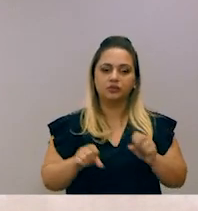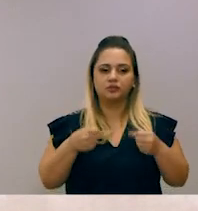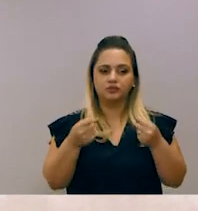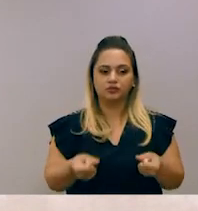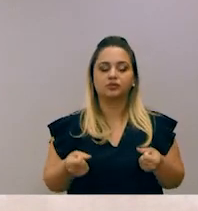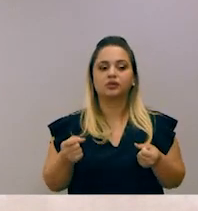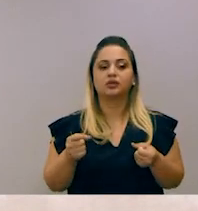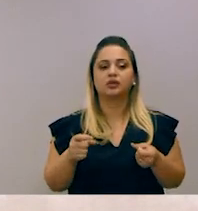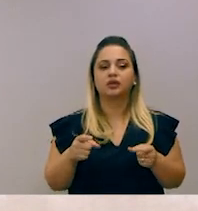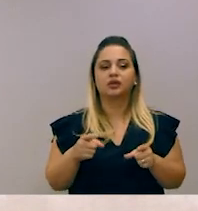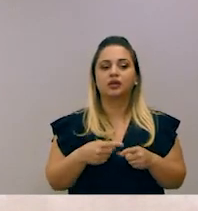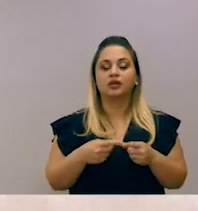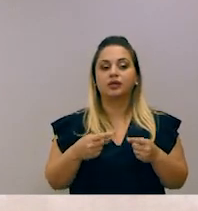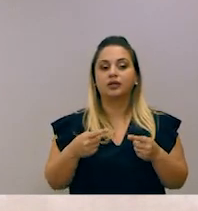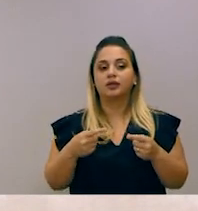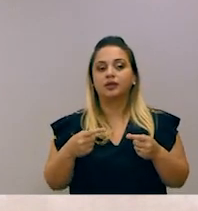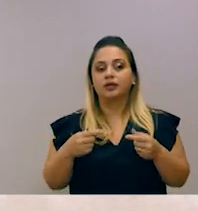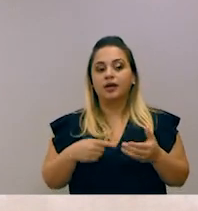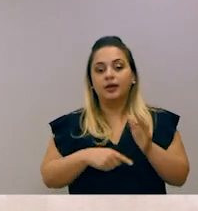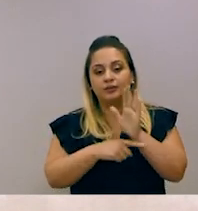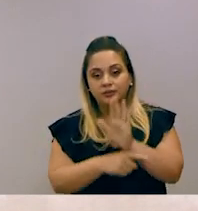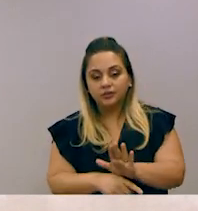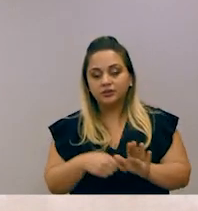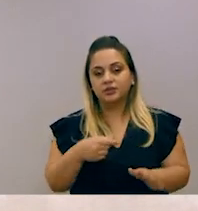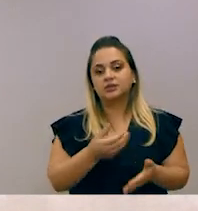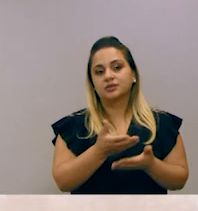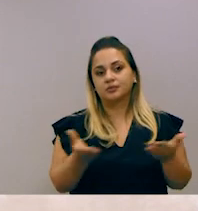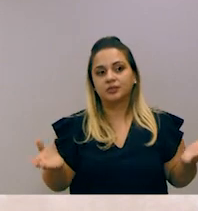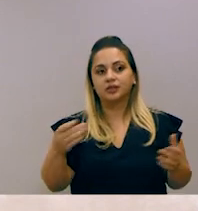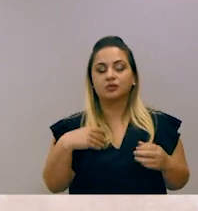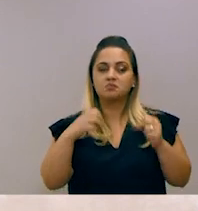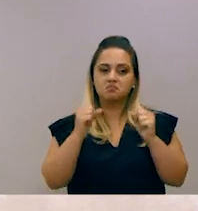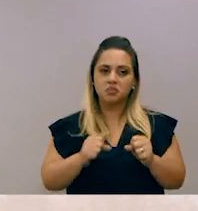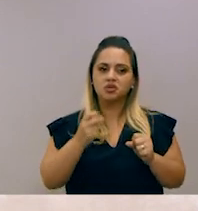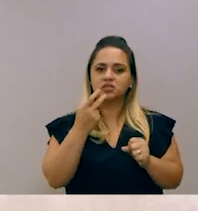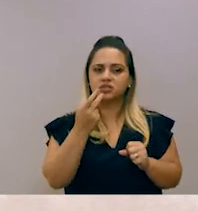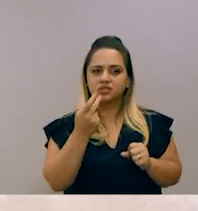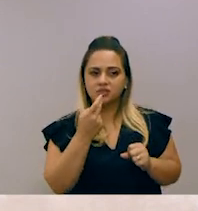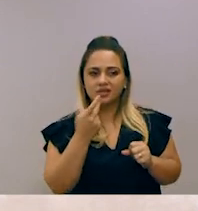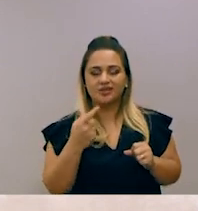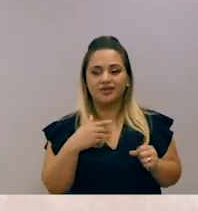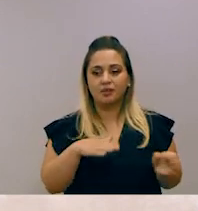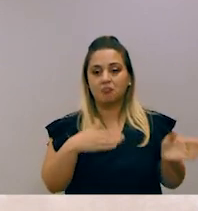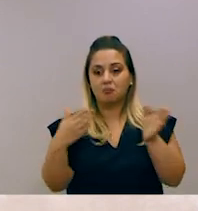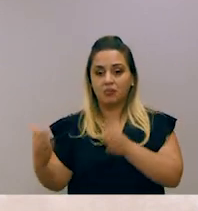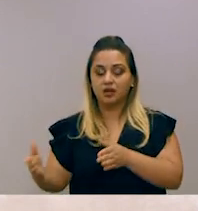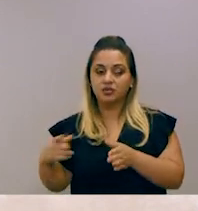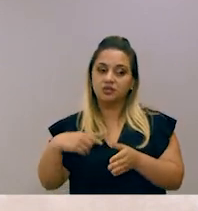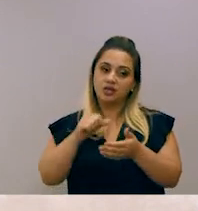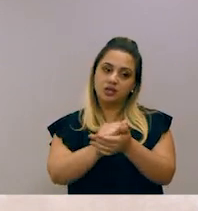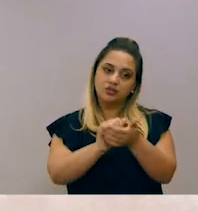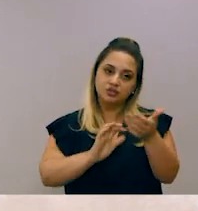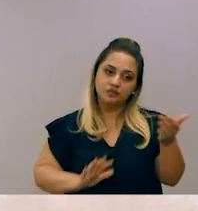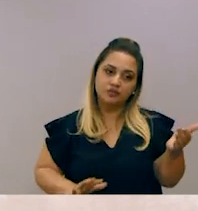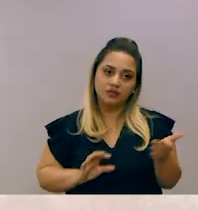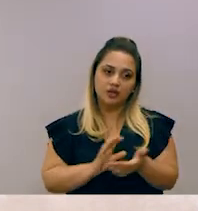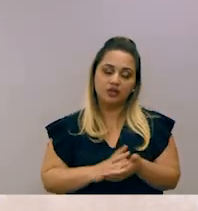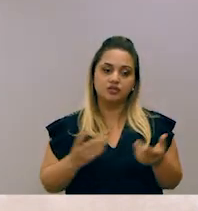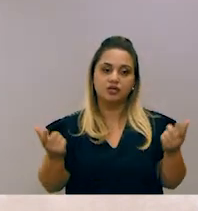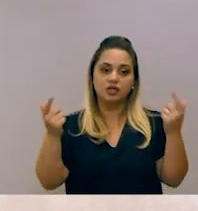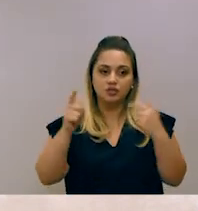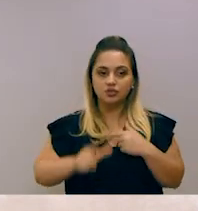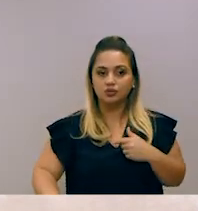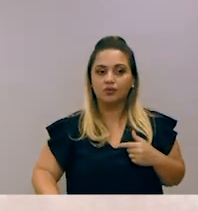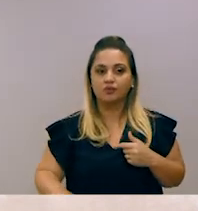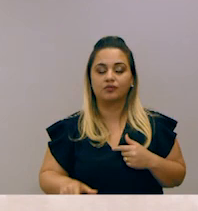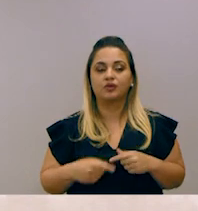The situations that compose a petition, they meet these demands. We would say that, at least partially, this activity